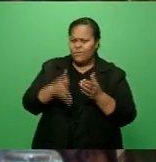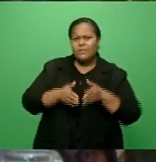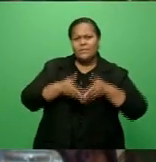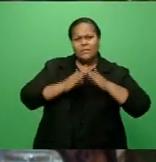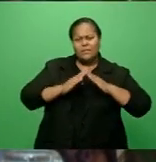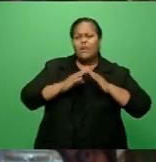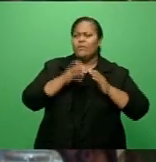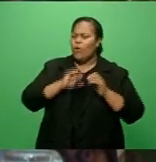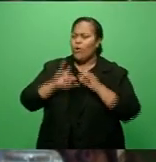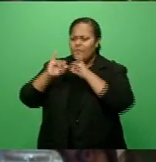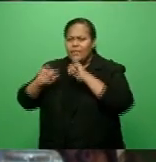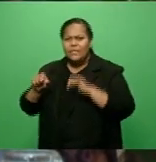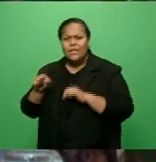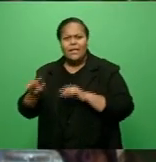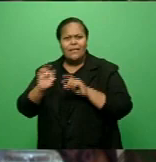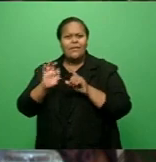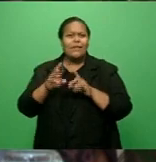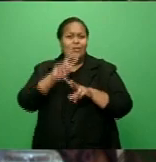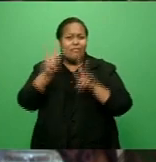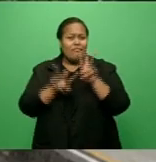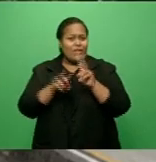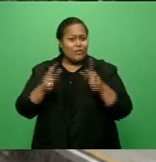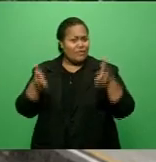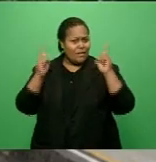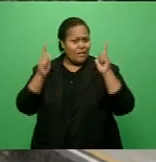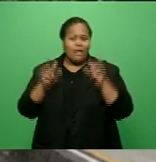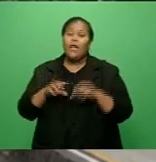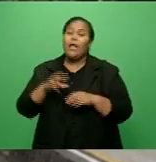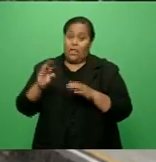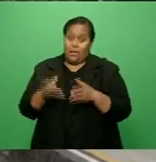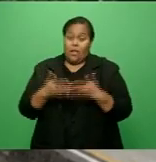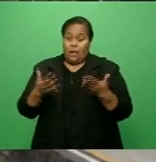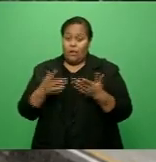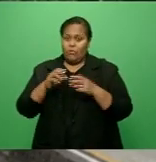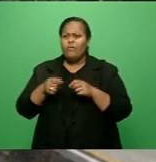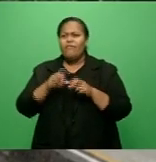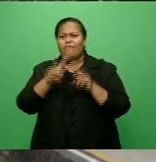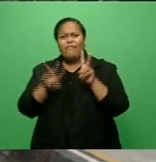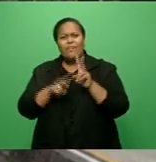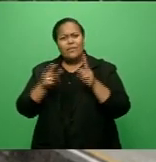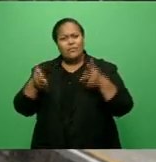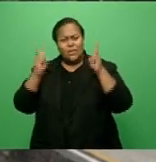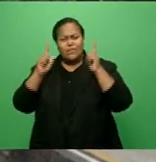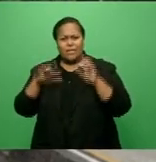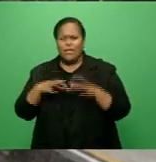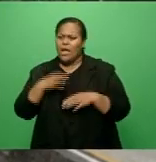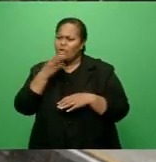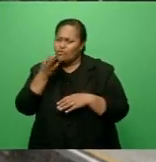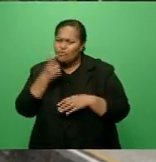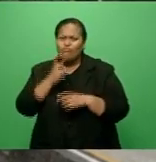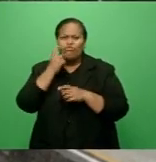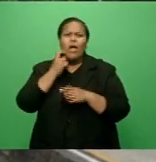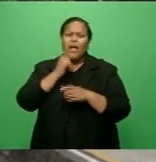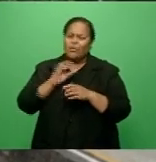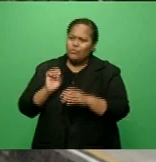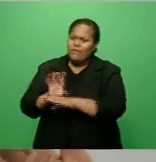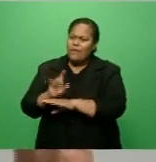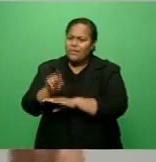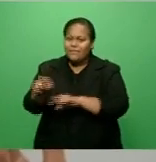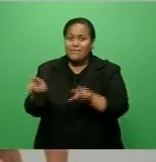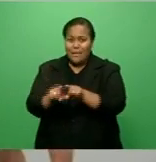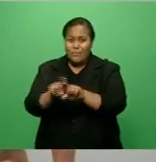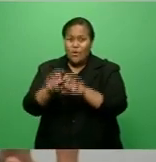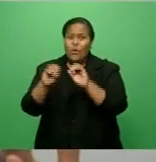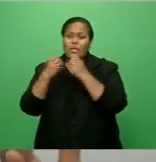Thompson claims the Vice-Chancellor tried to use the same council to push through organizational changes without following processes.